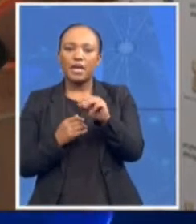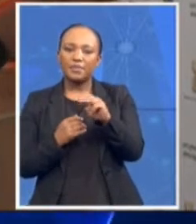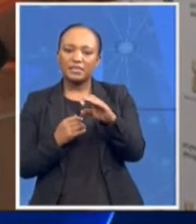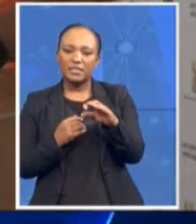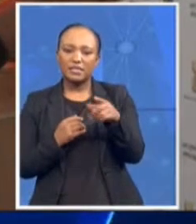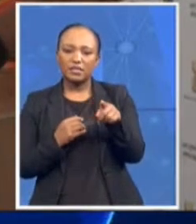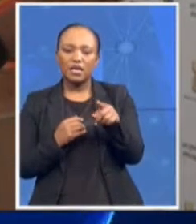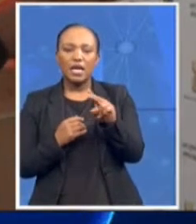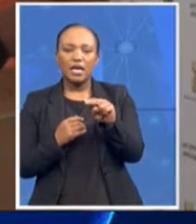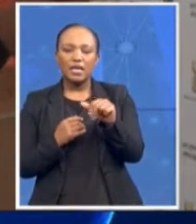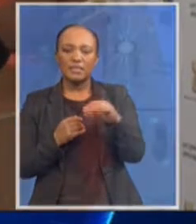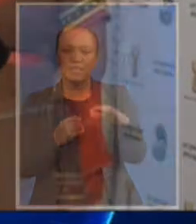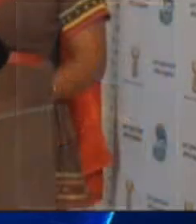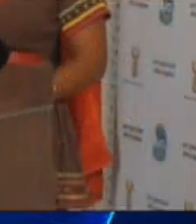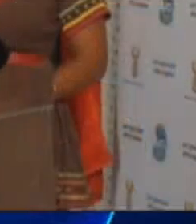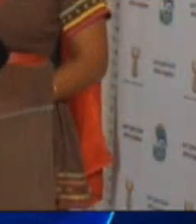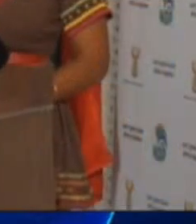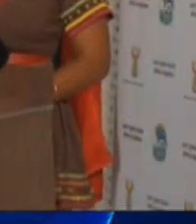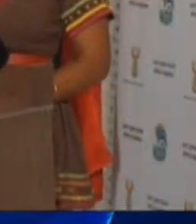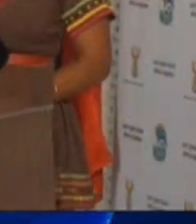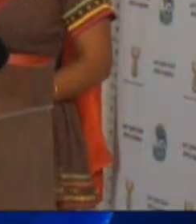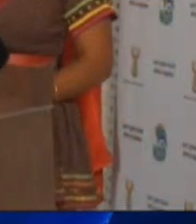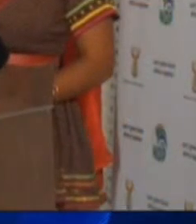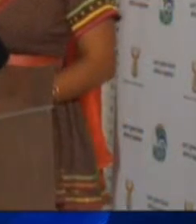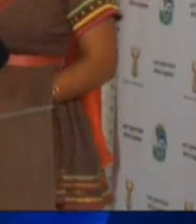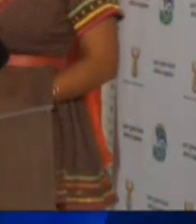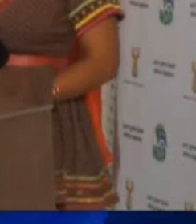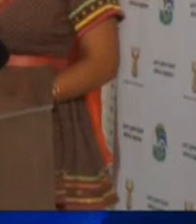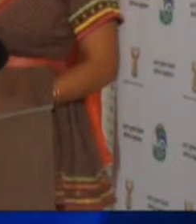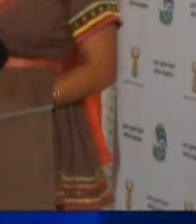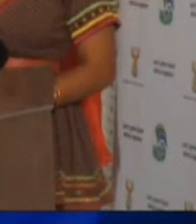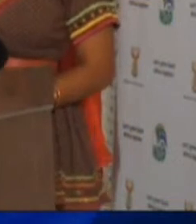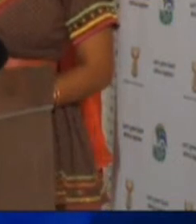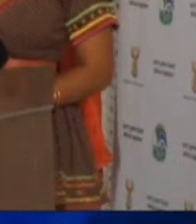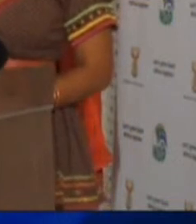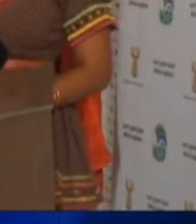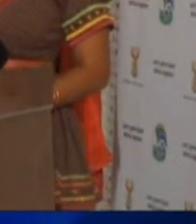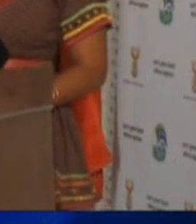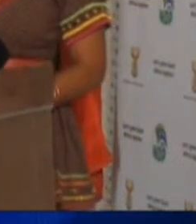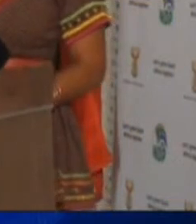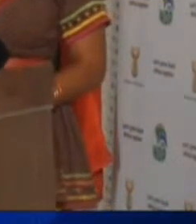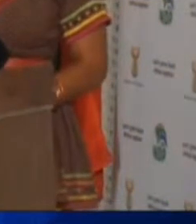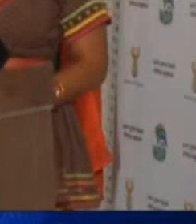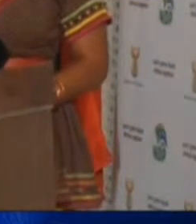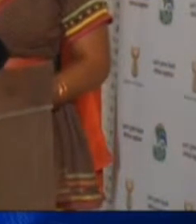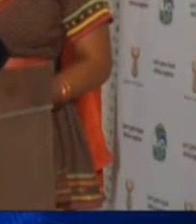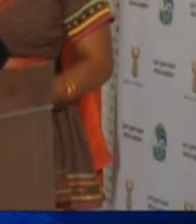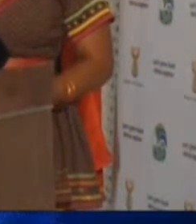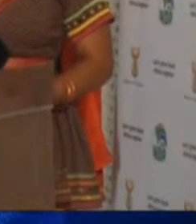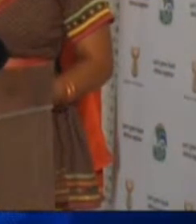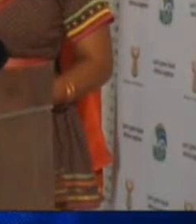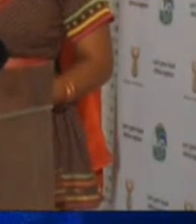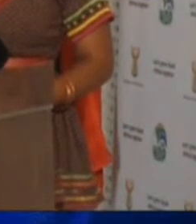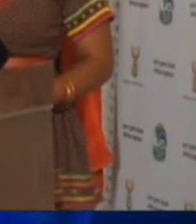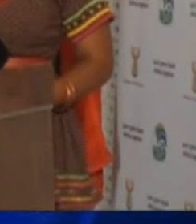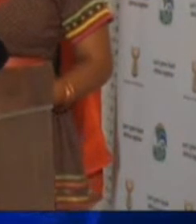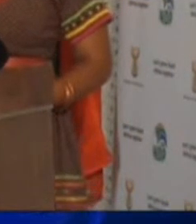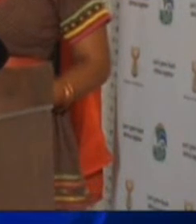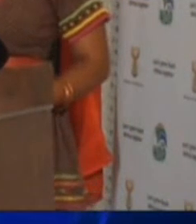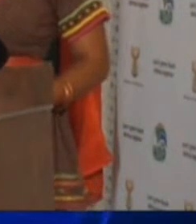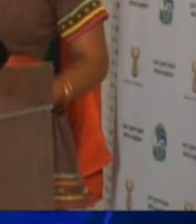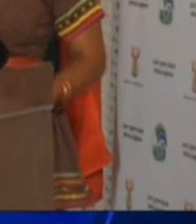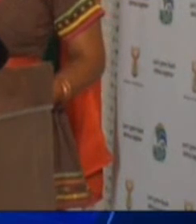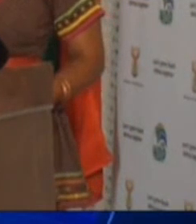far left in that beautiful navy suit, as well as Mr. Spusiso Tsanyane, who's our Acting Director in Public